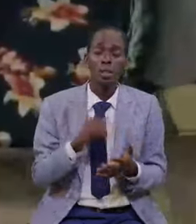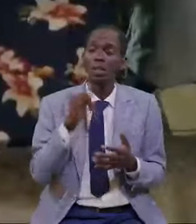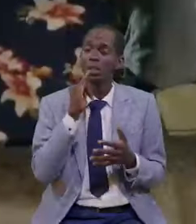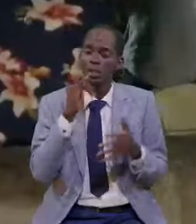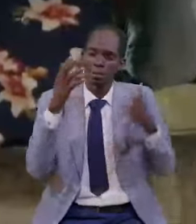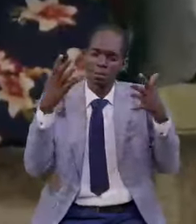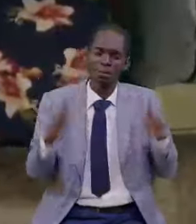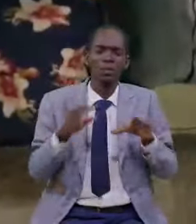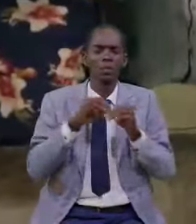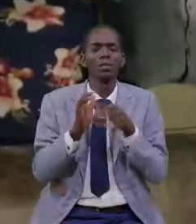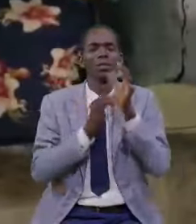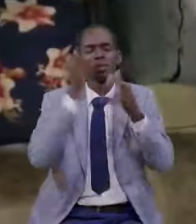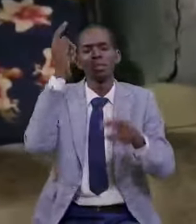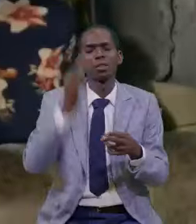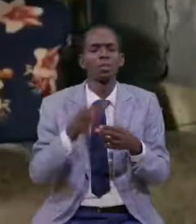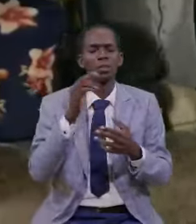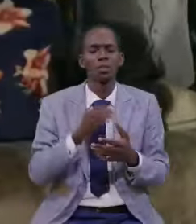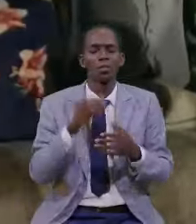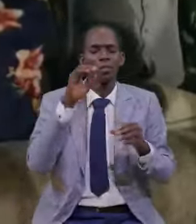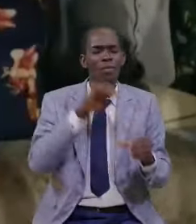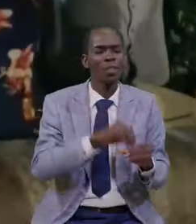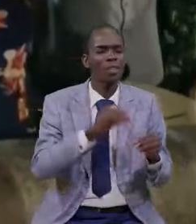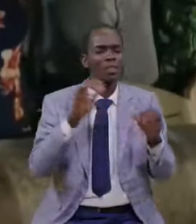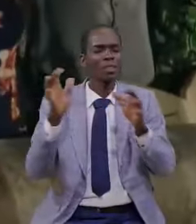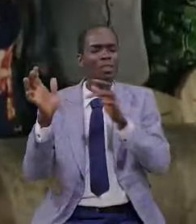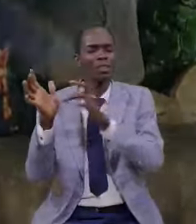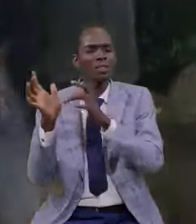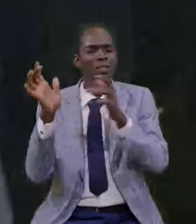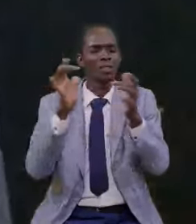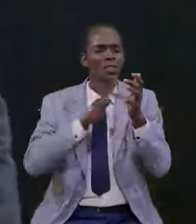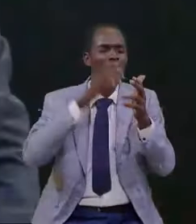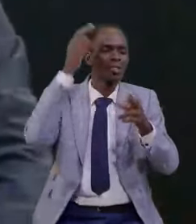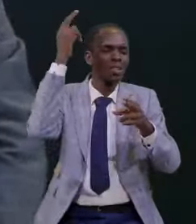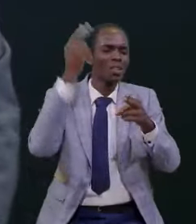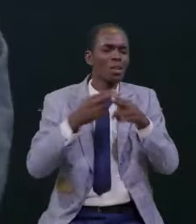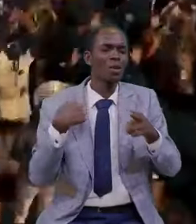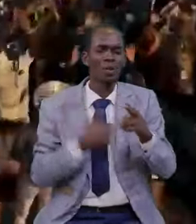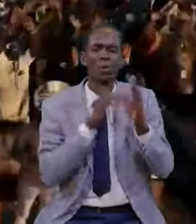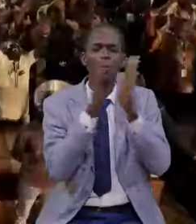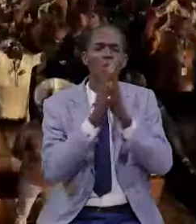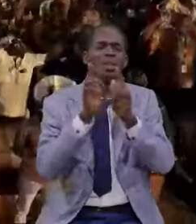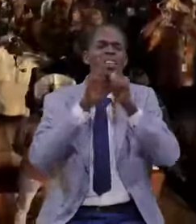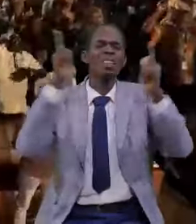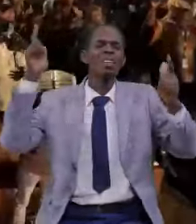done. In Jesus' name we pray.